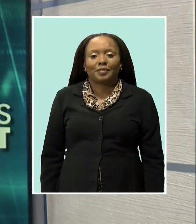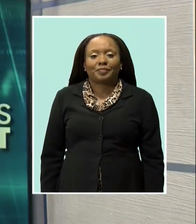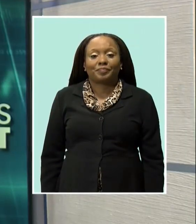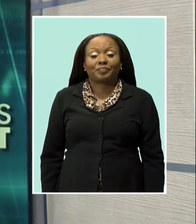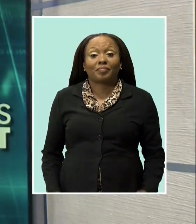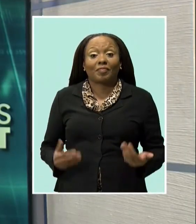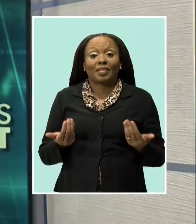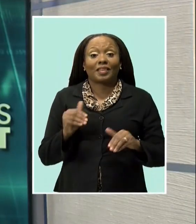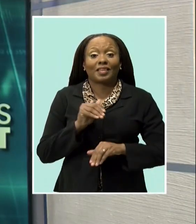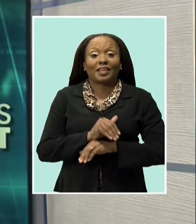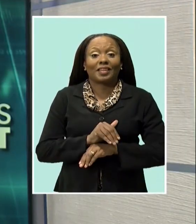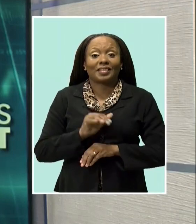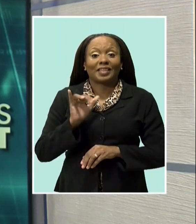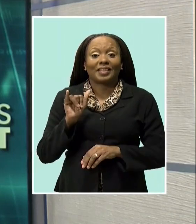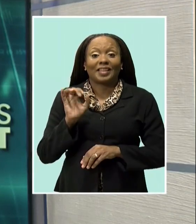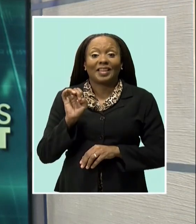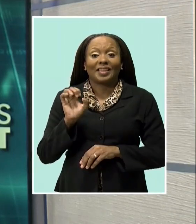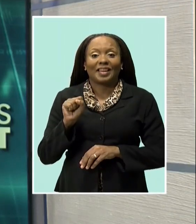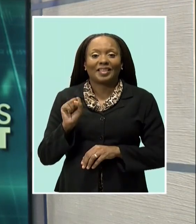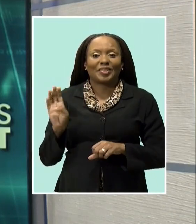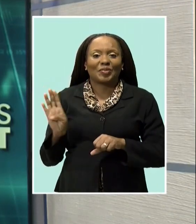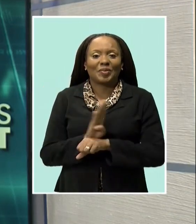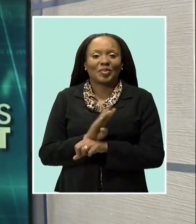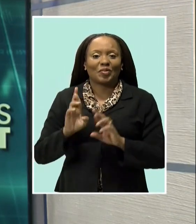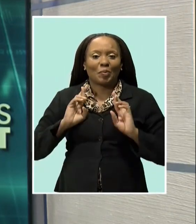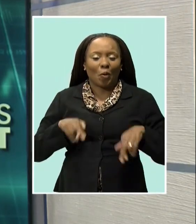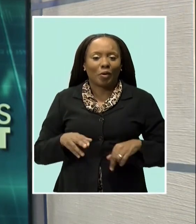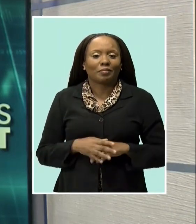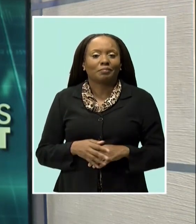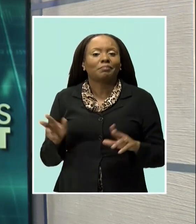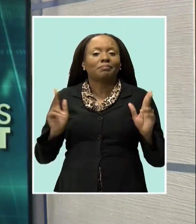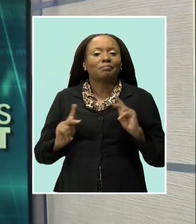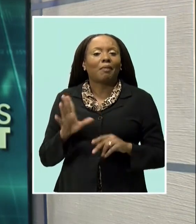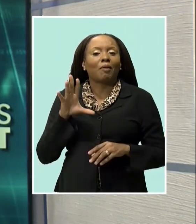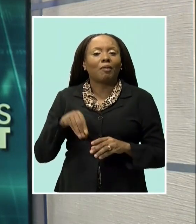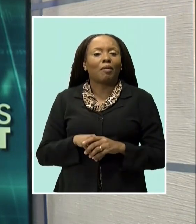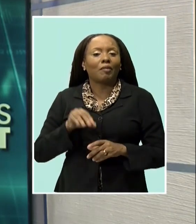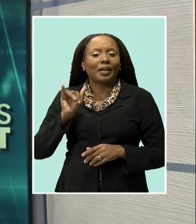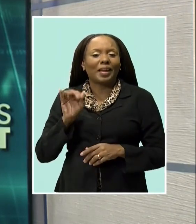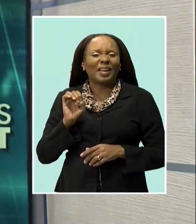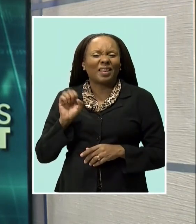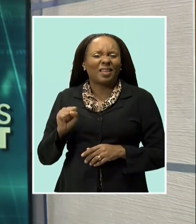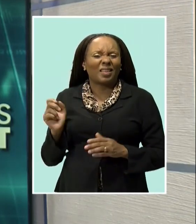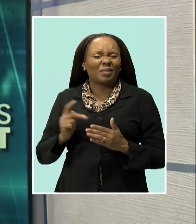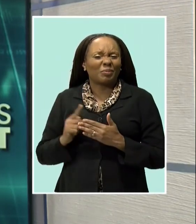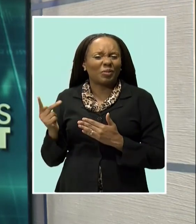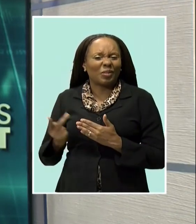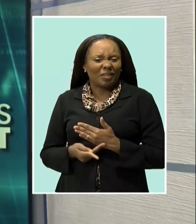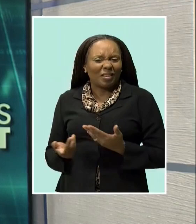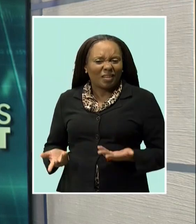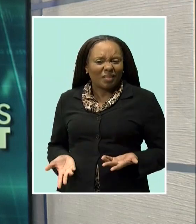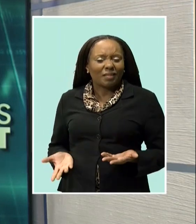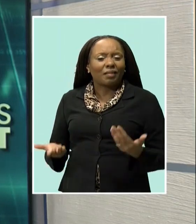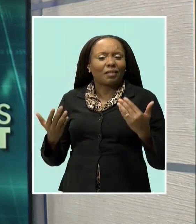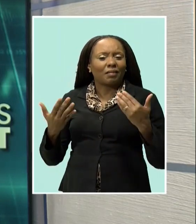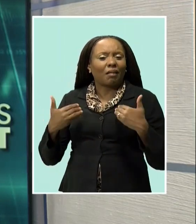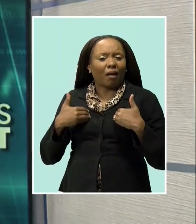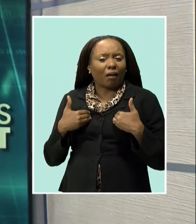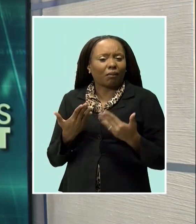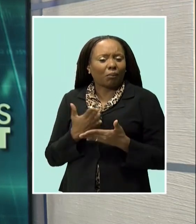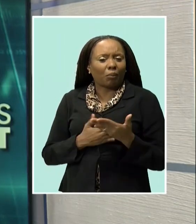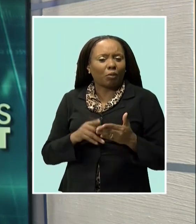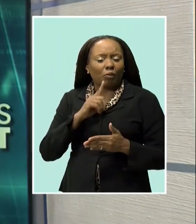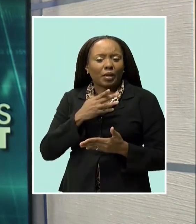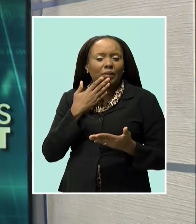On tonight's Yes Business Report, the participants in the second cohort of the Youth Entrepreneurship Scheme's business model Canvas get